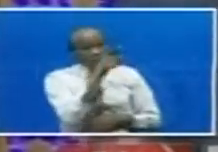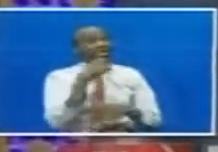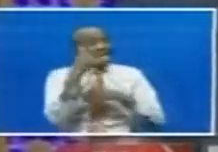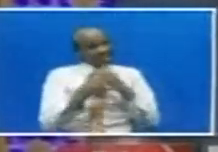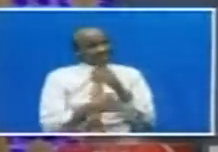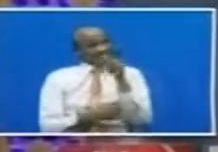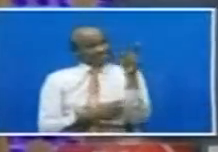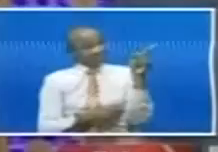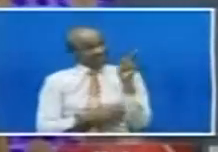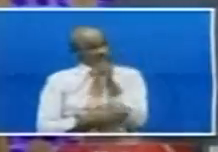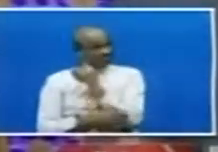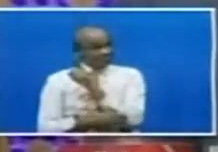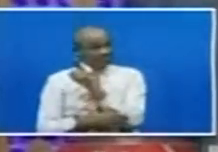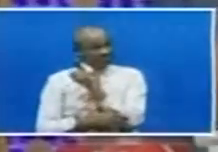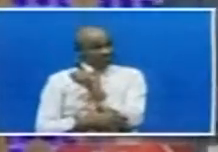Obama